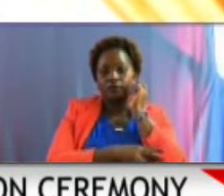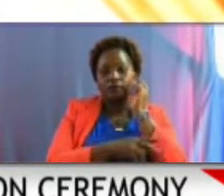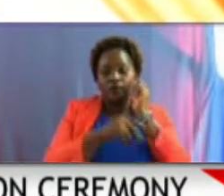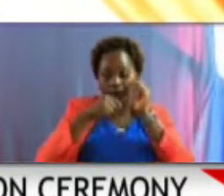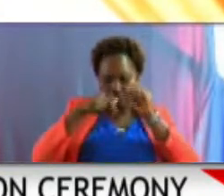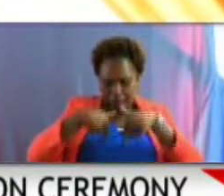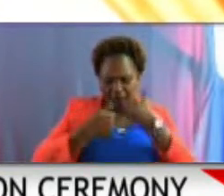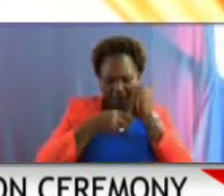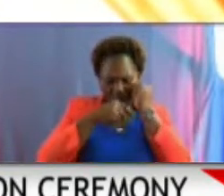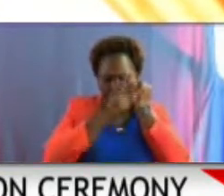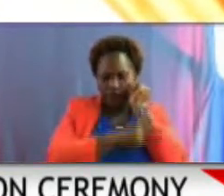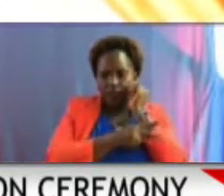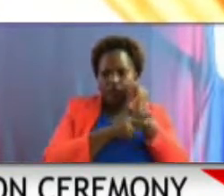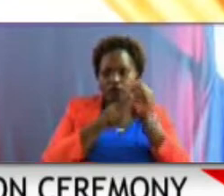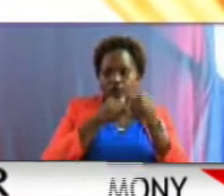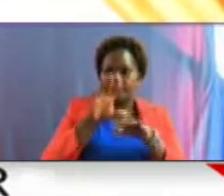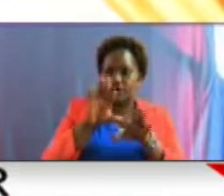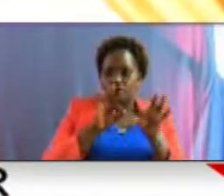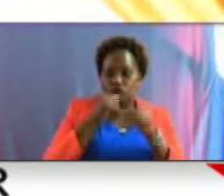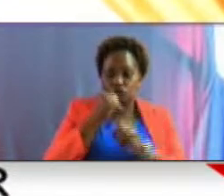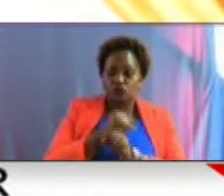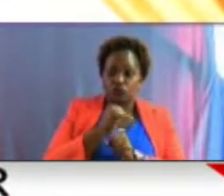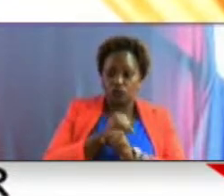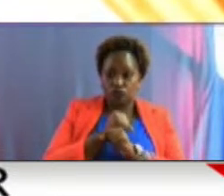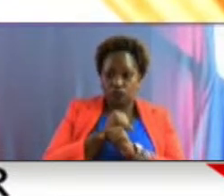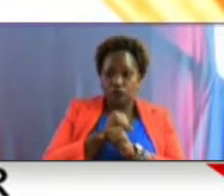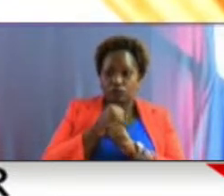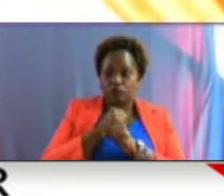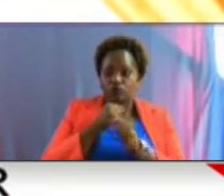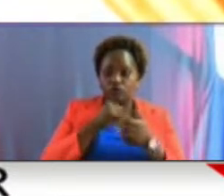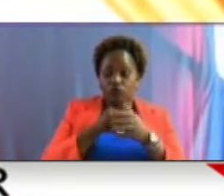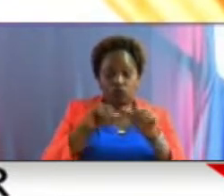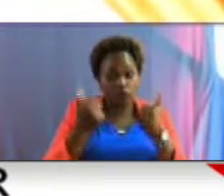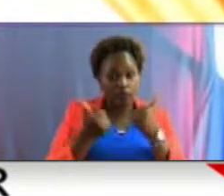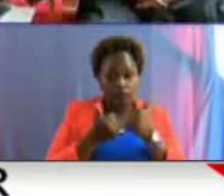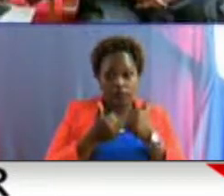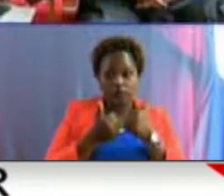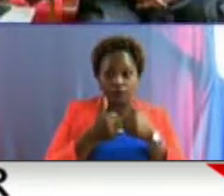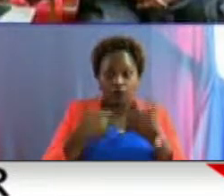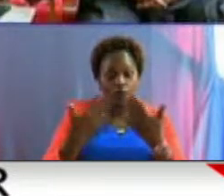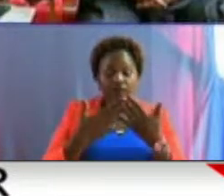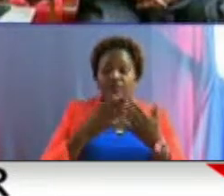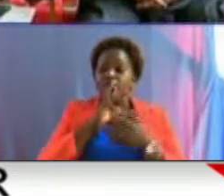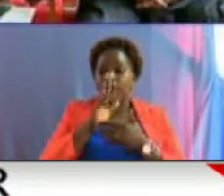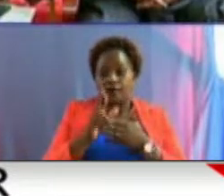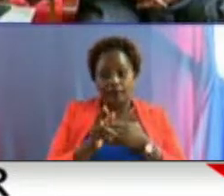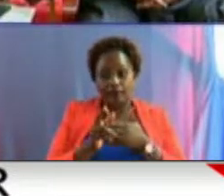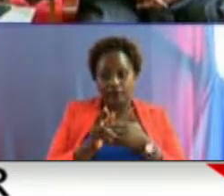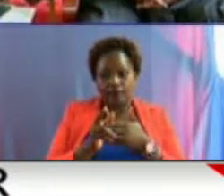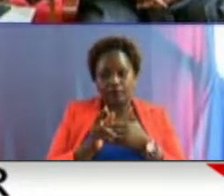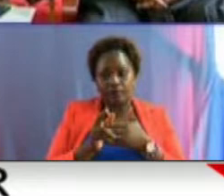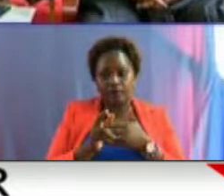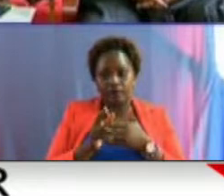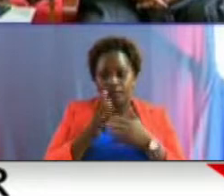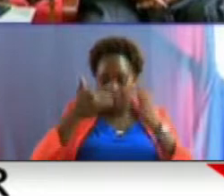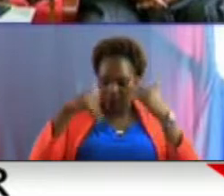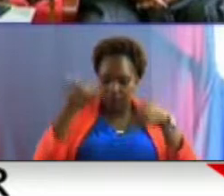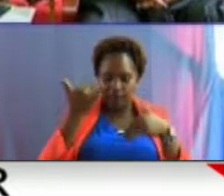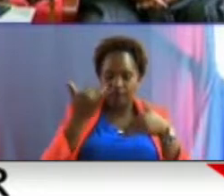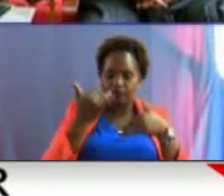personal discipline. Whatever you choose to do it well. Wherever you are, be